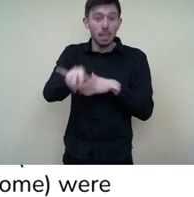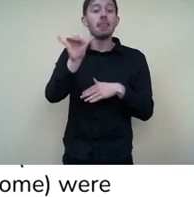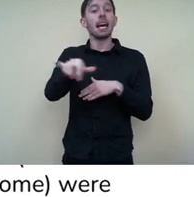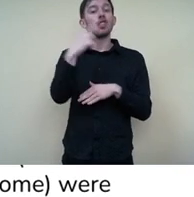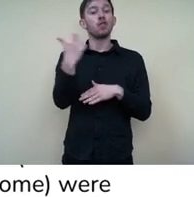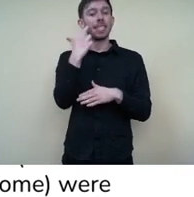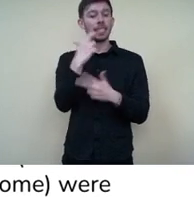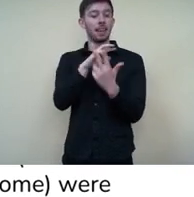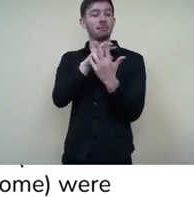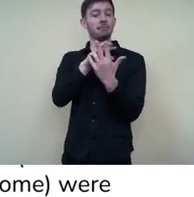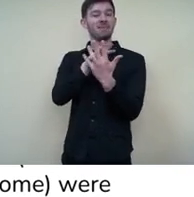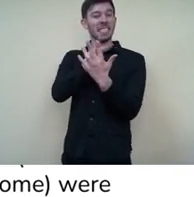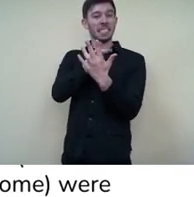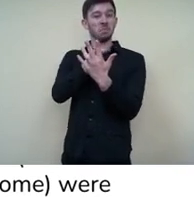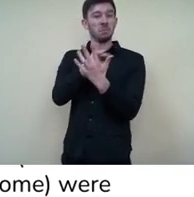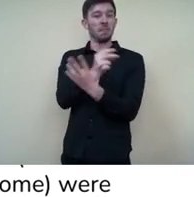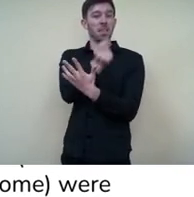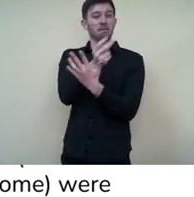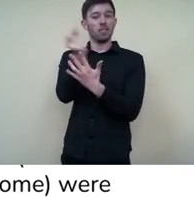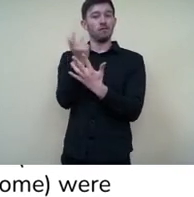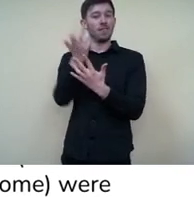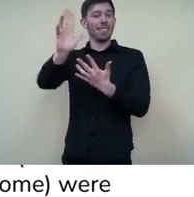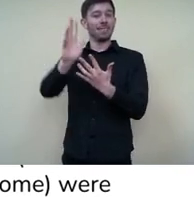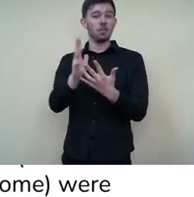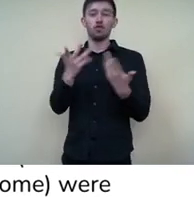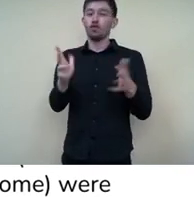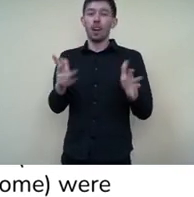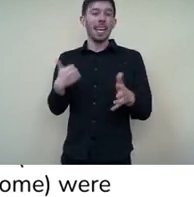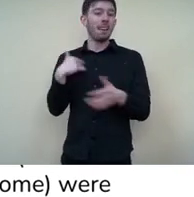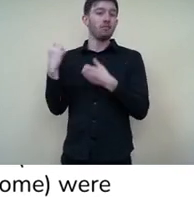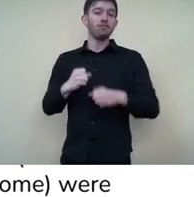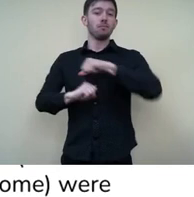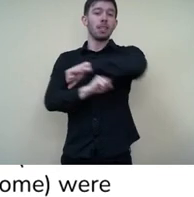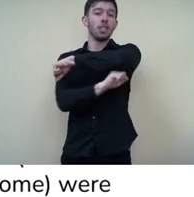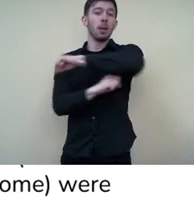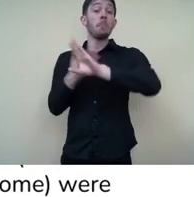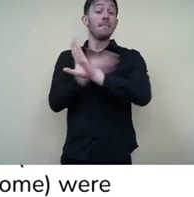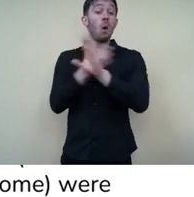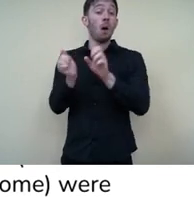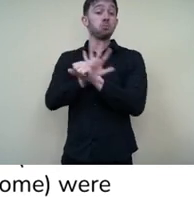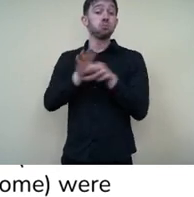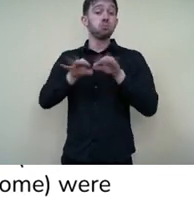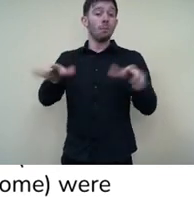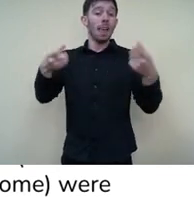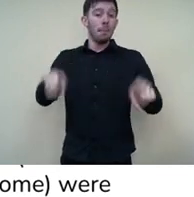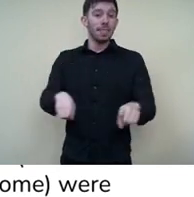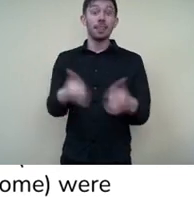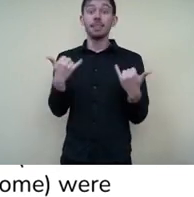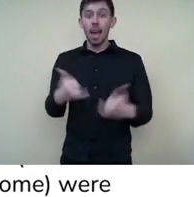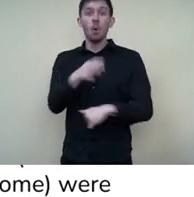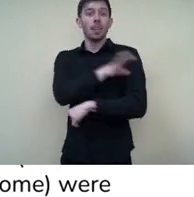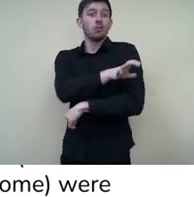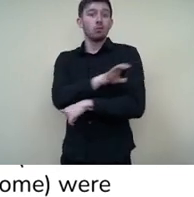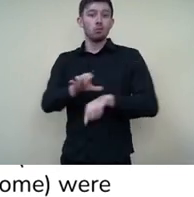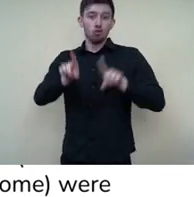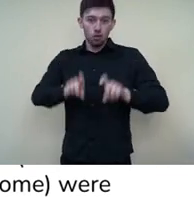stages went by so quickly. It's because we already had the foundation prior to the pandemic. And so now we go into the clinical trials, which is what a